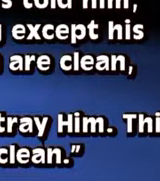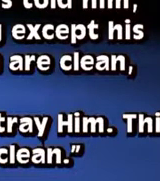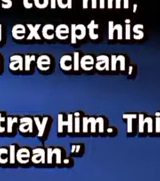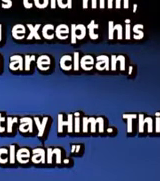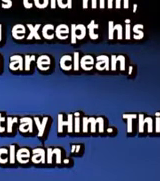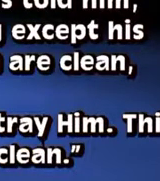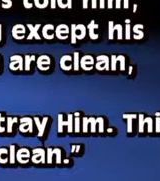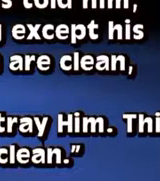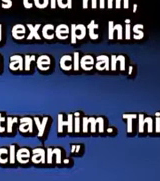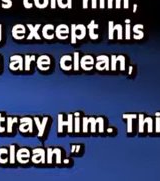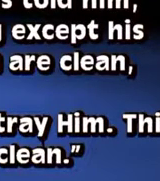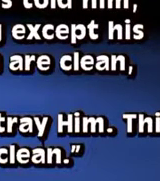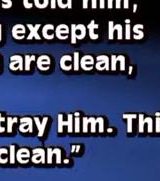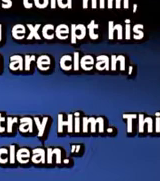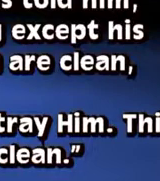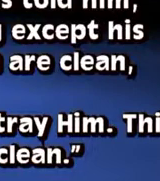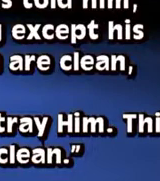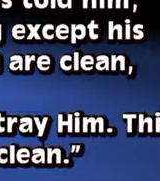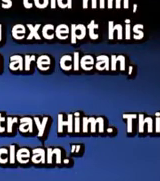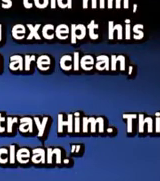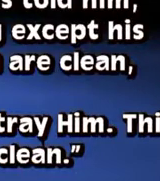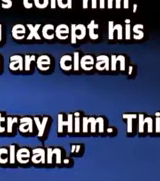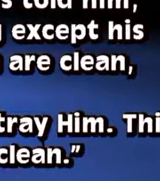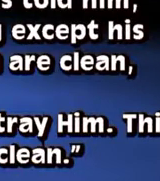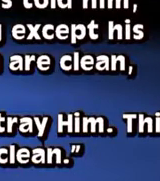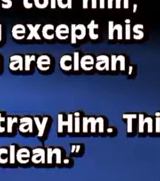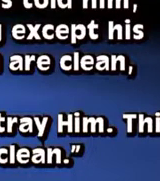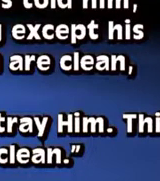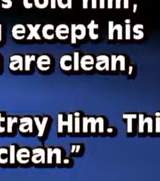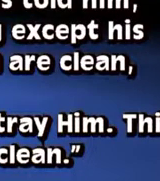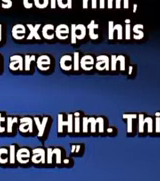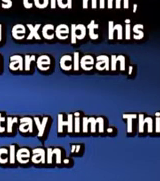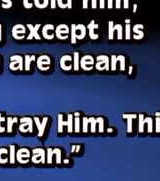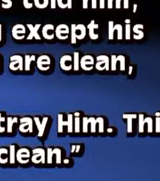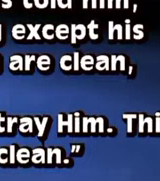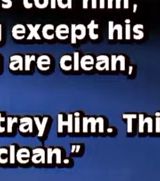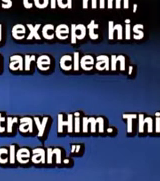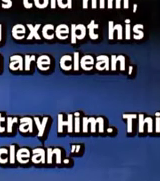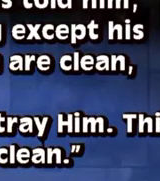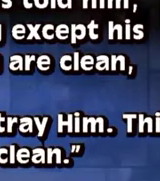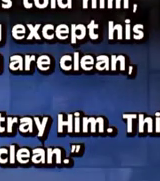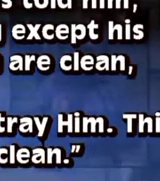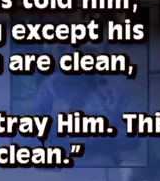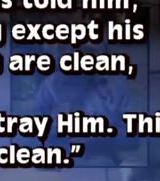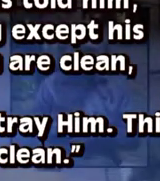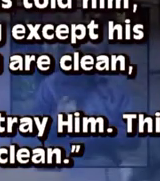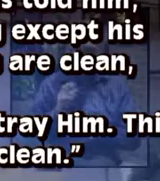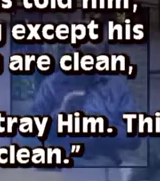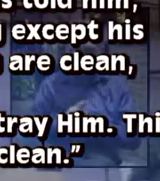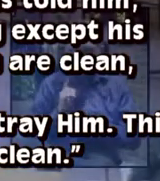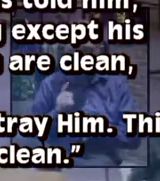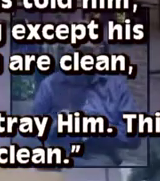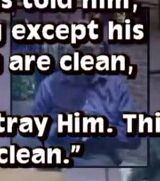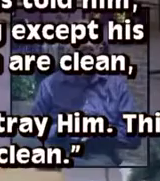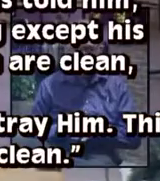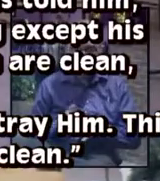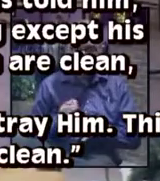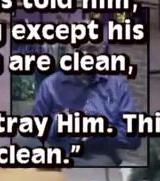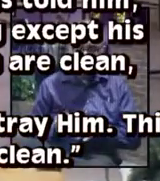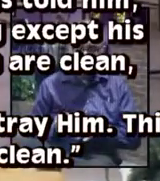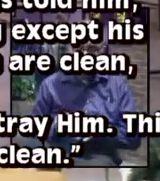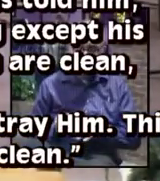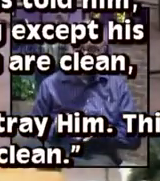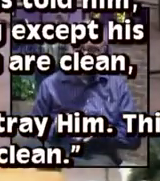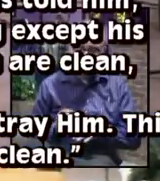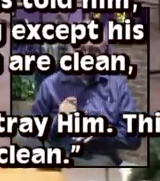completely clean. You are clean, but not all of you. For he knew who would betray him. This is why he